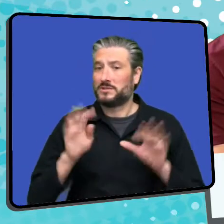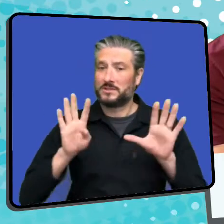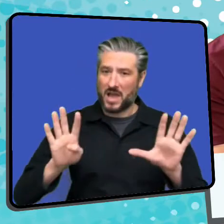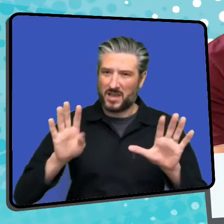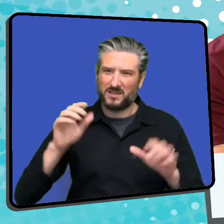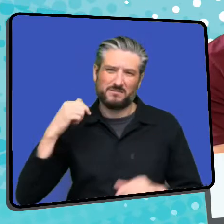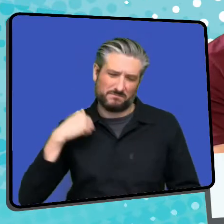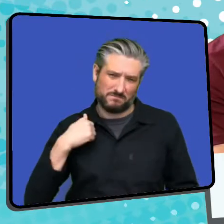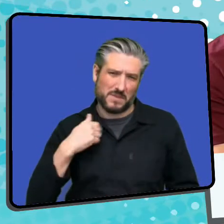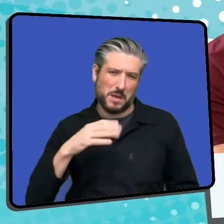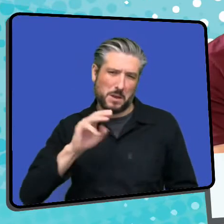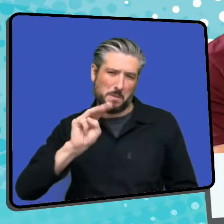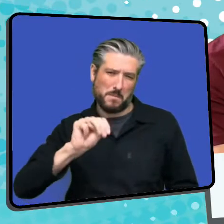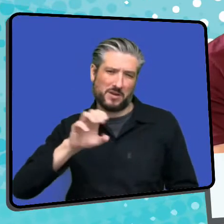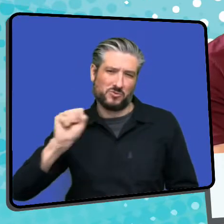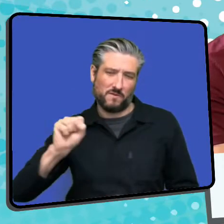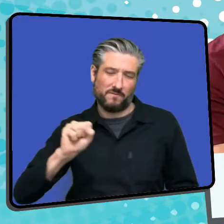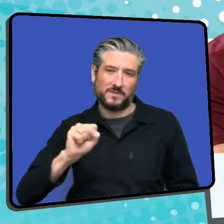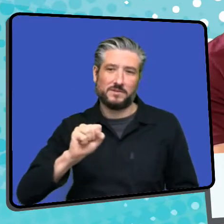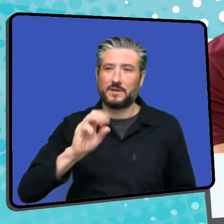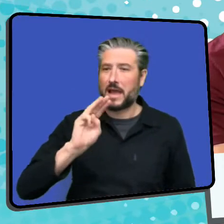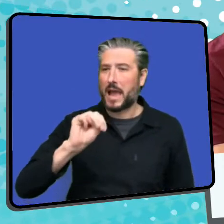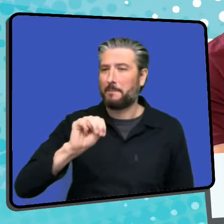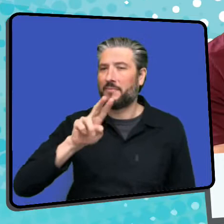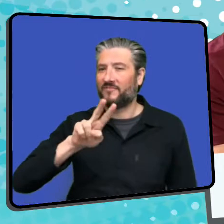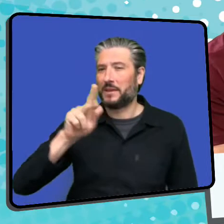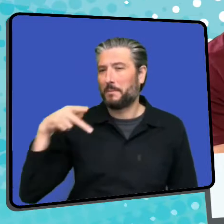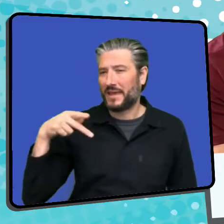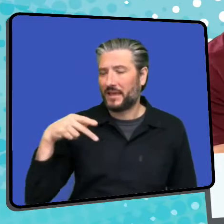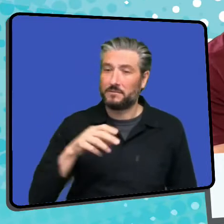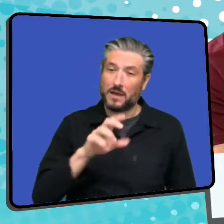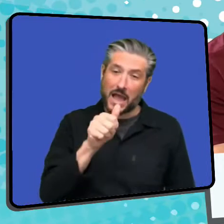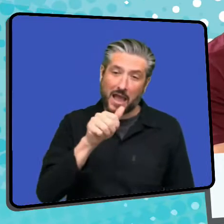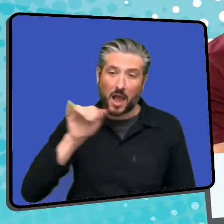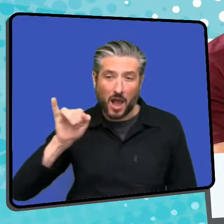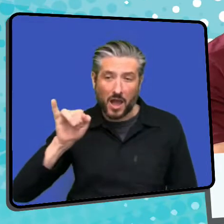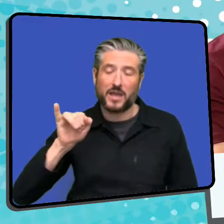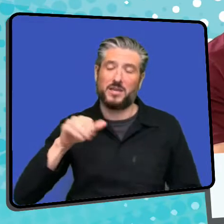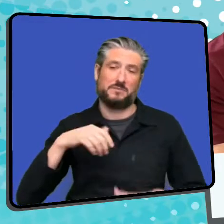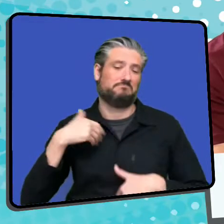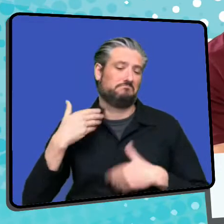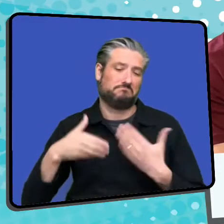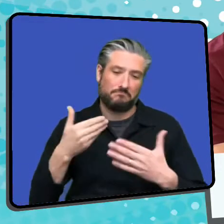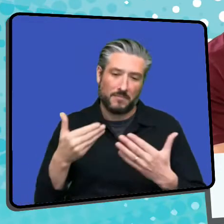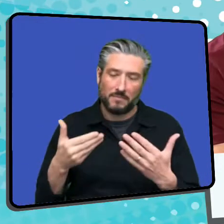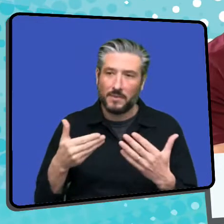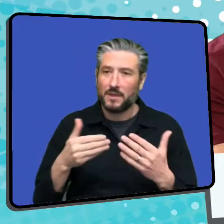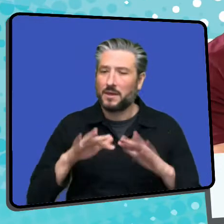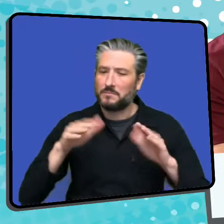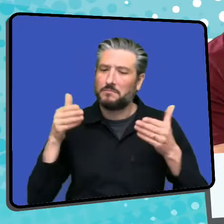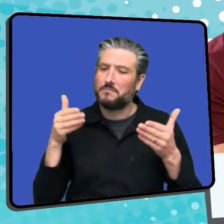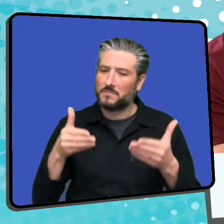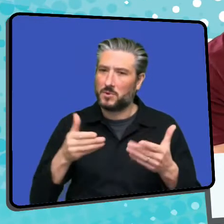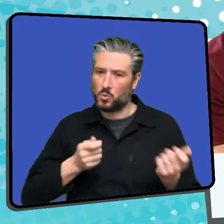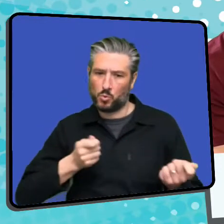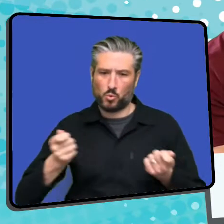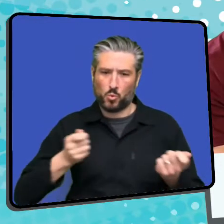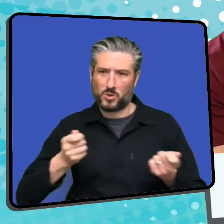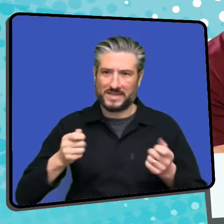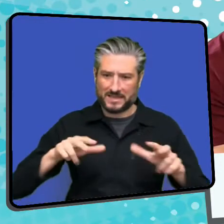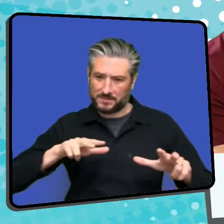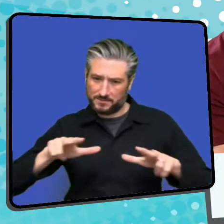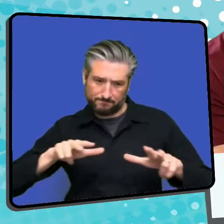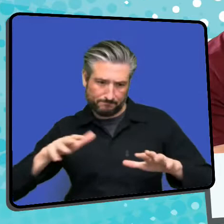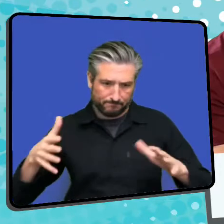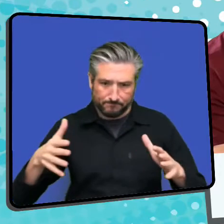AI. So my principal focus is on the project that related to natural language